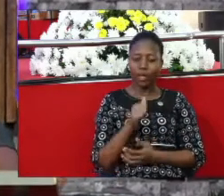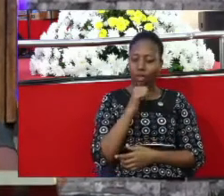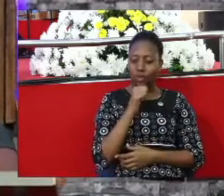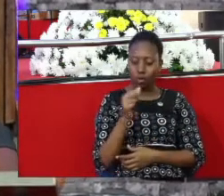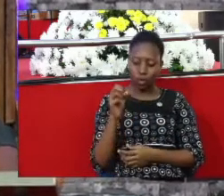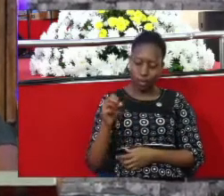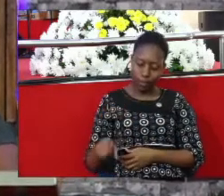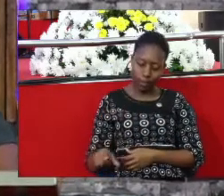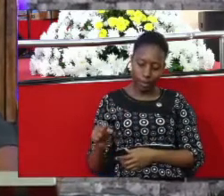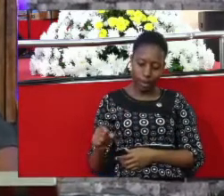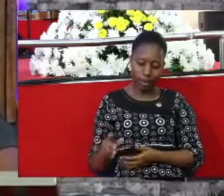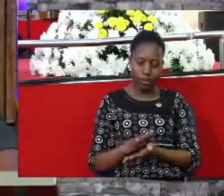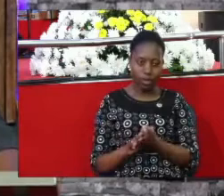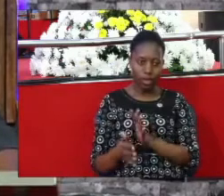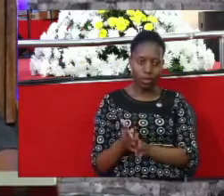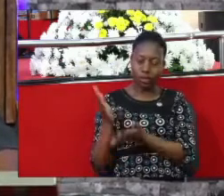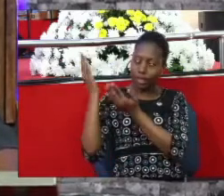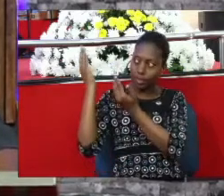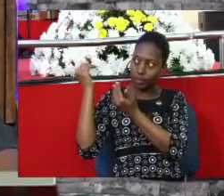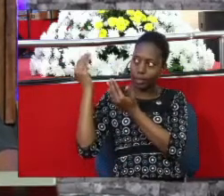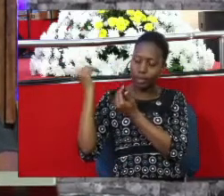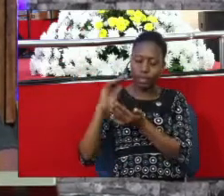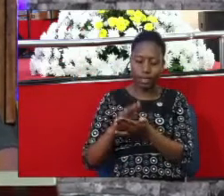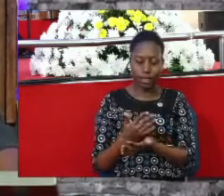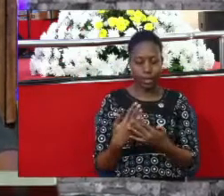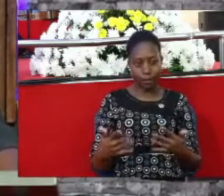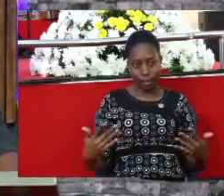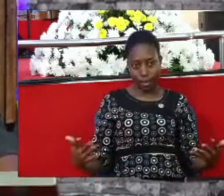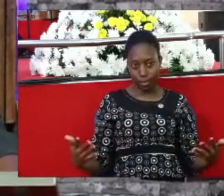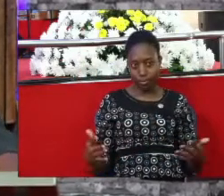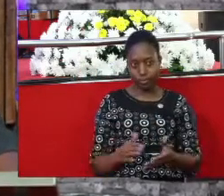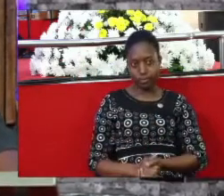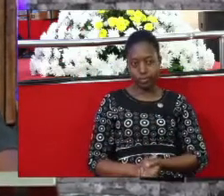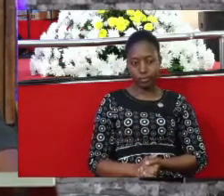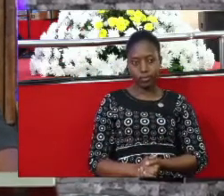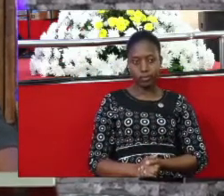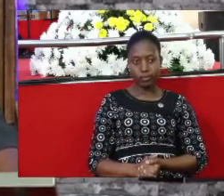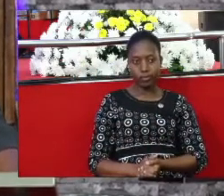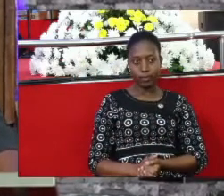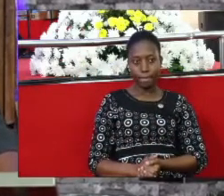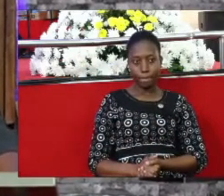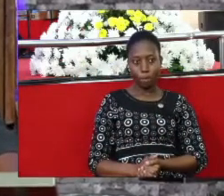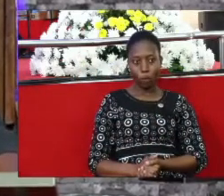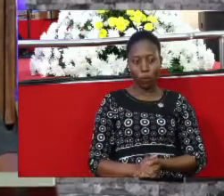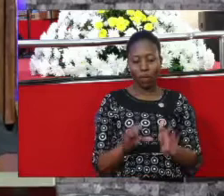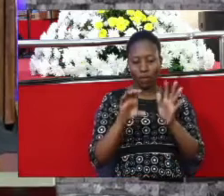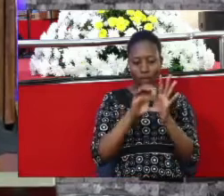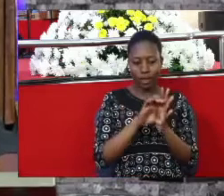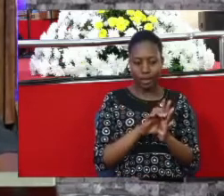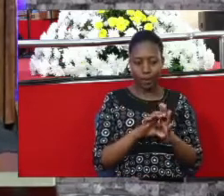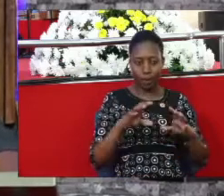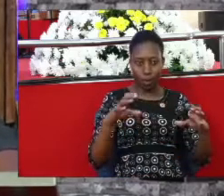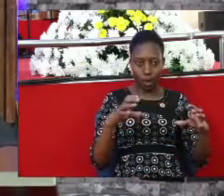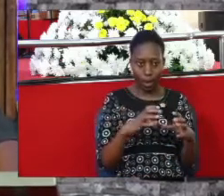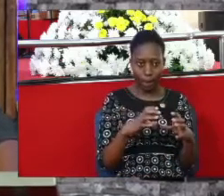Yesu tudi anatupeaga vitu yote bure. Lakini when you invest, kama kampuni na mtu, goja upate faida